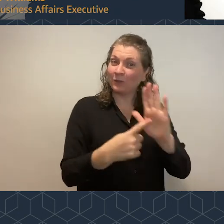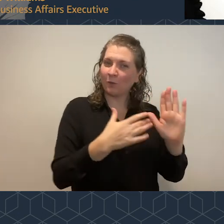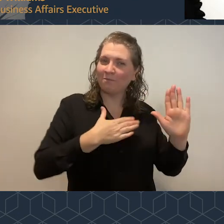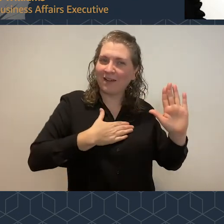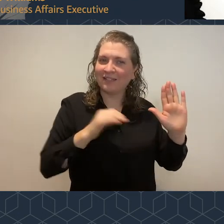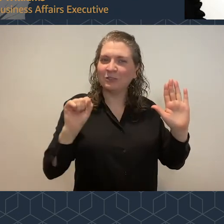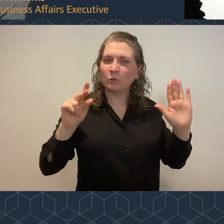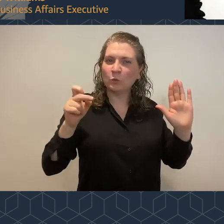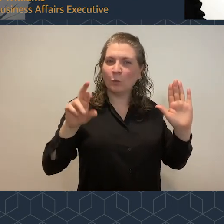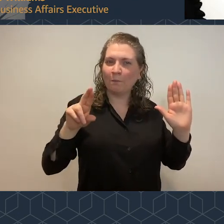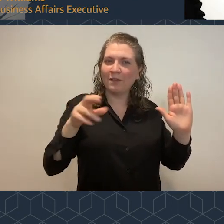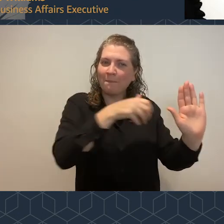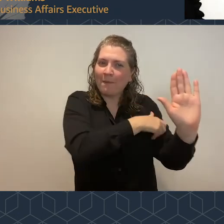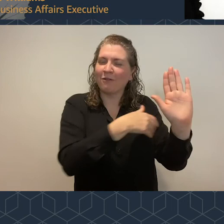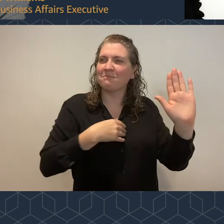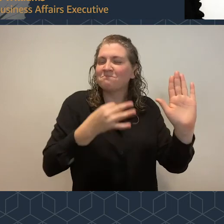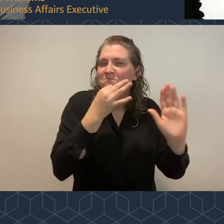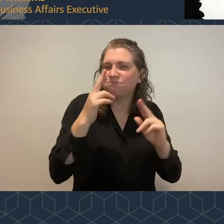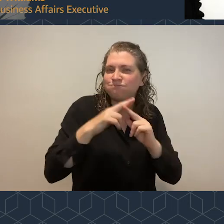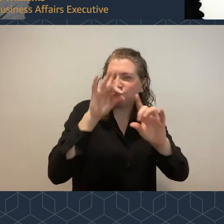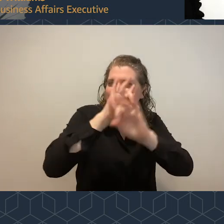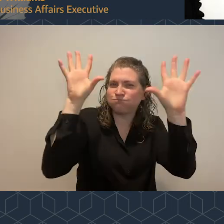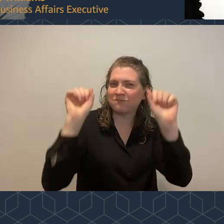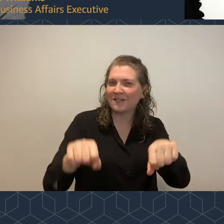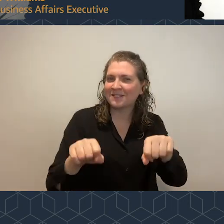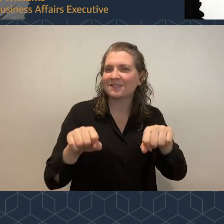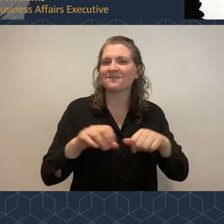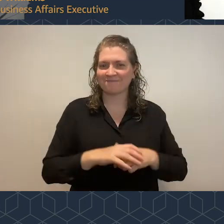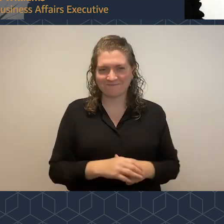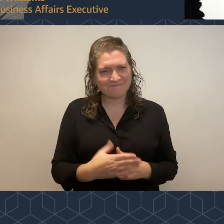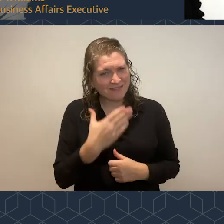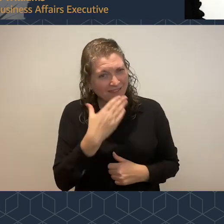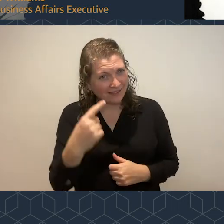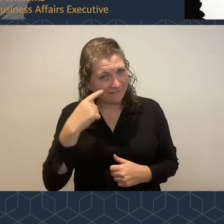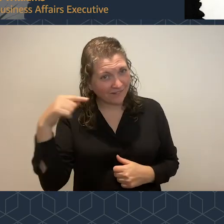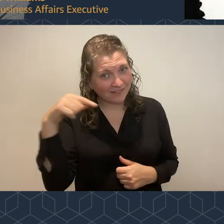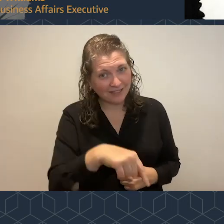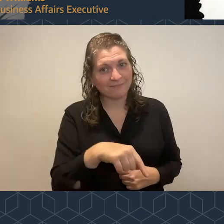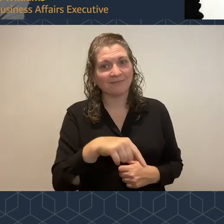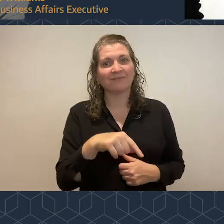it and utilize it to navigate your journey at Amazon. Thank you for your time today.